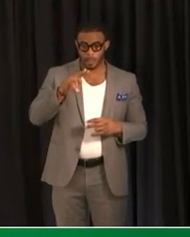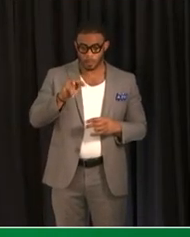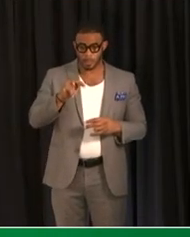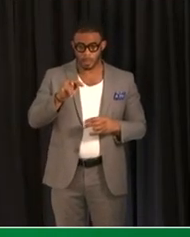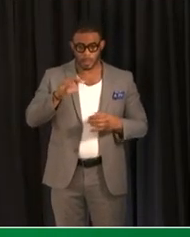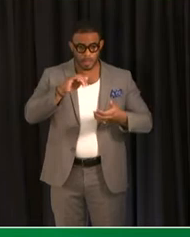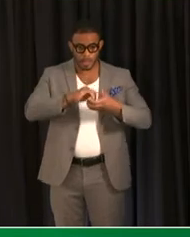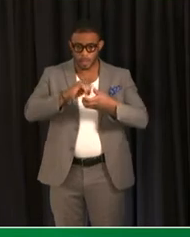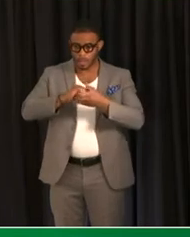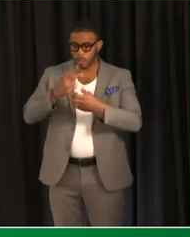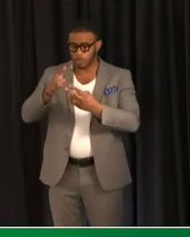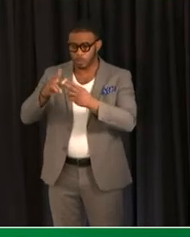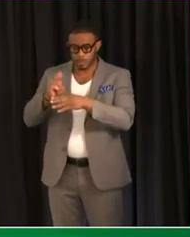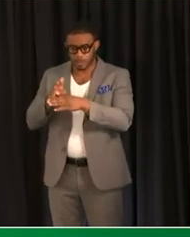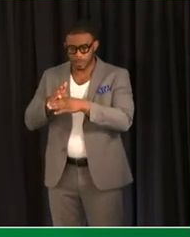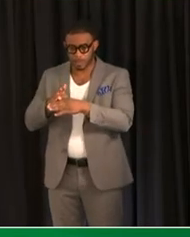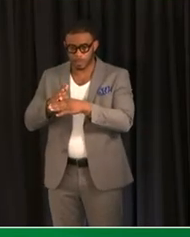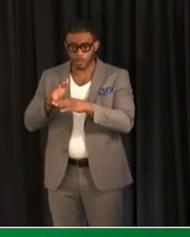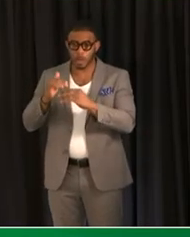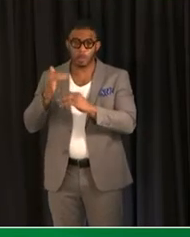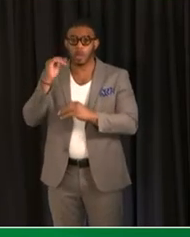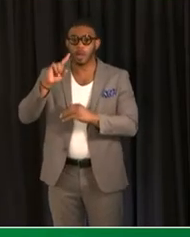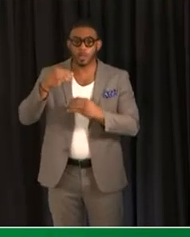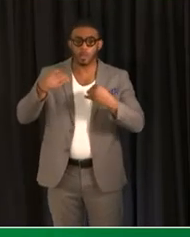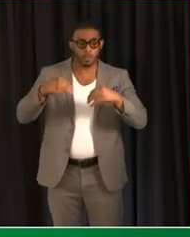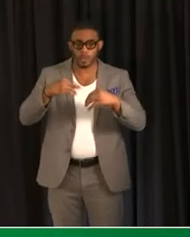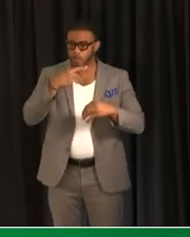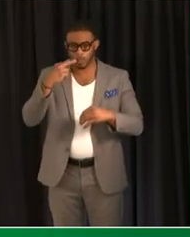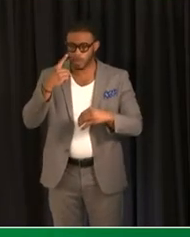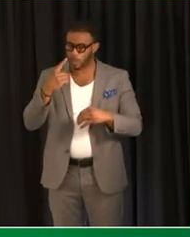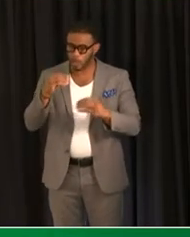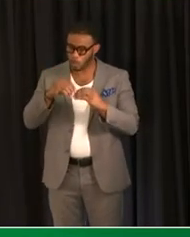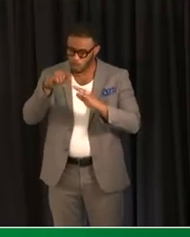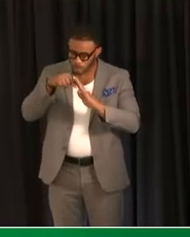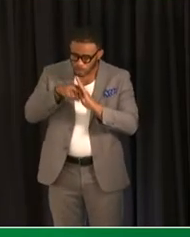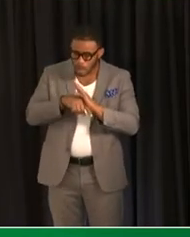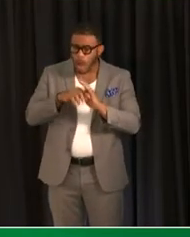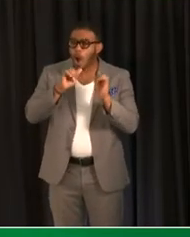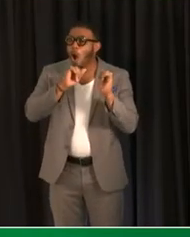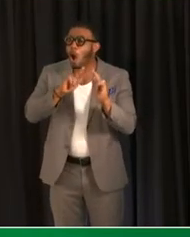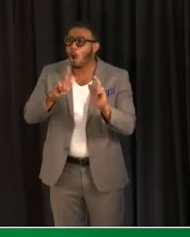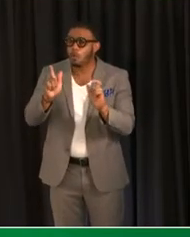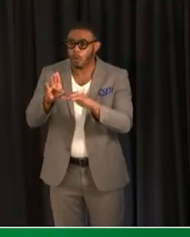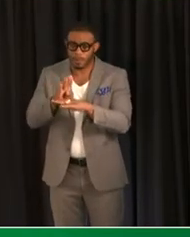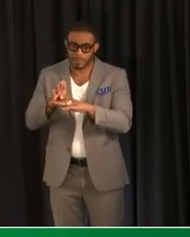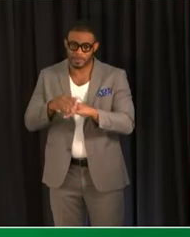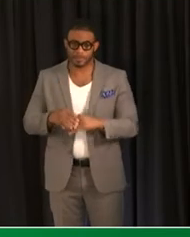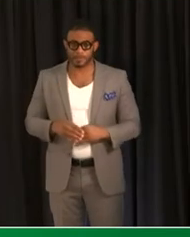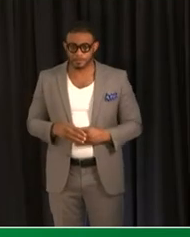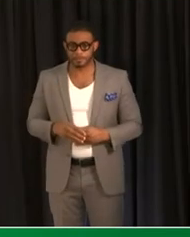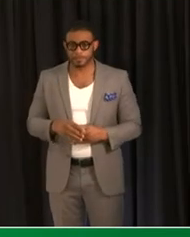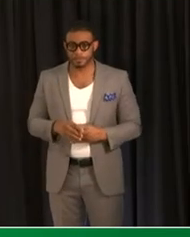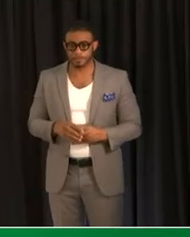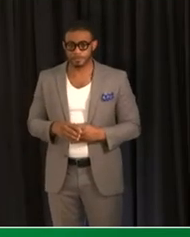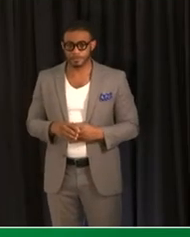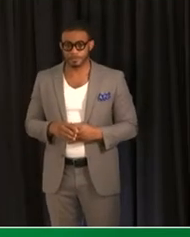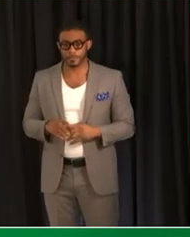the corridor that expanded the scope just beyond retail and restaurants and hospitality to all of our small business